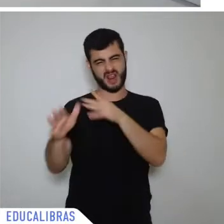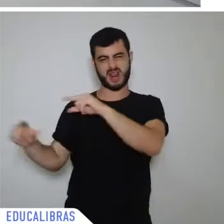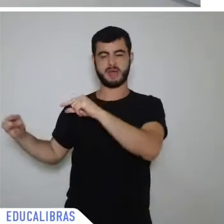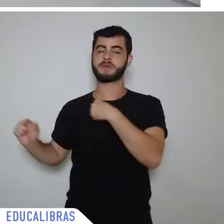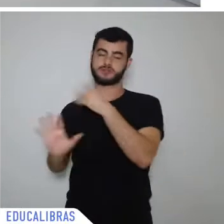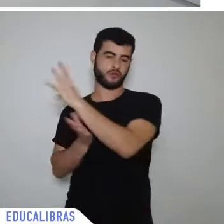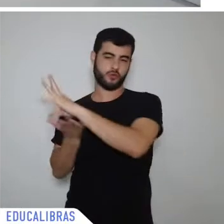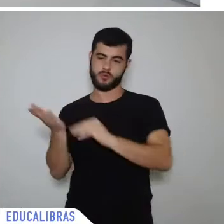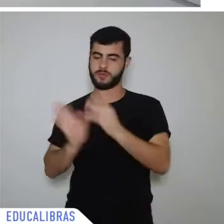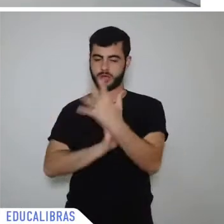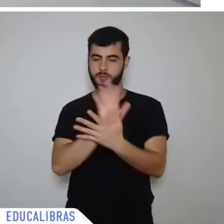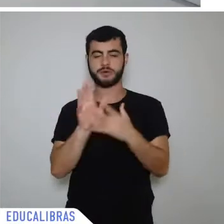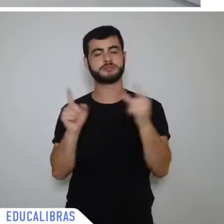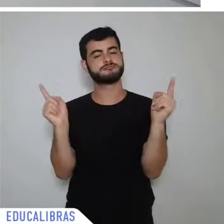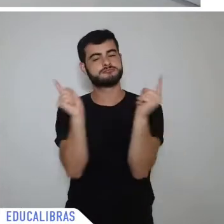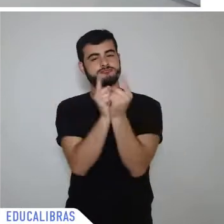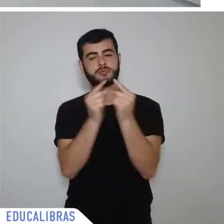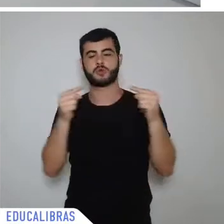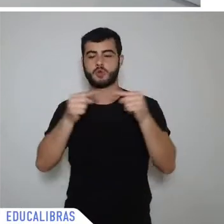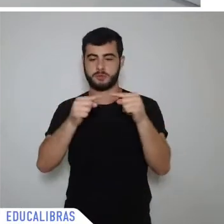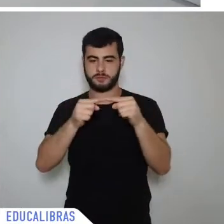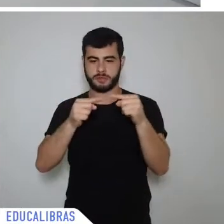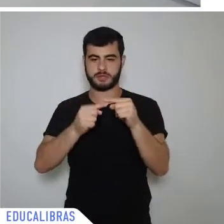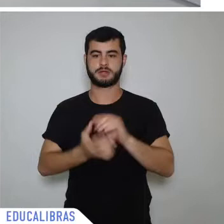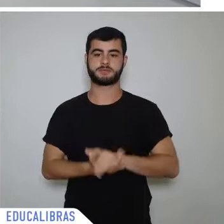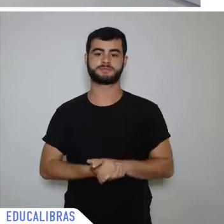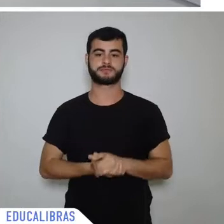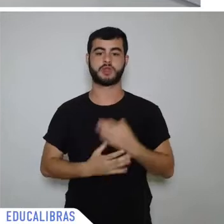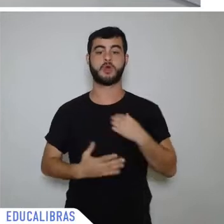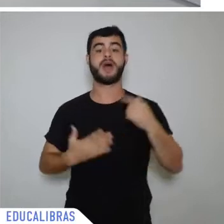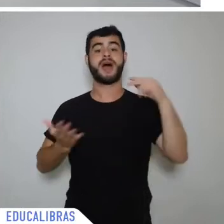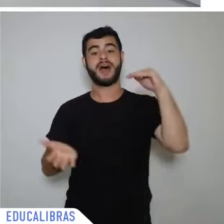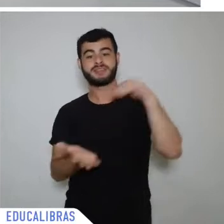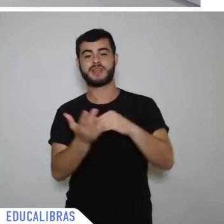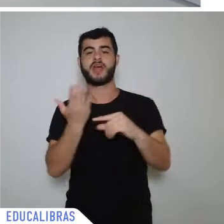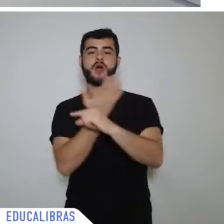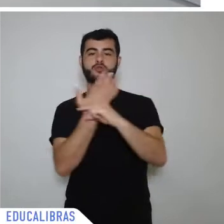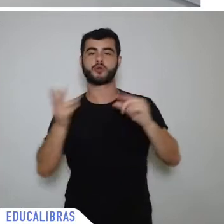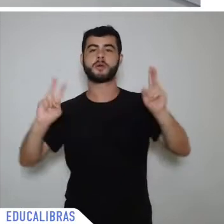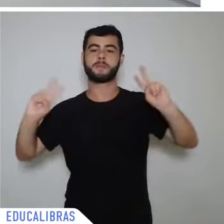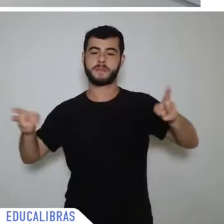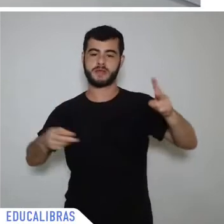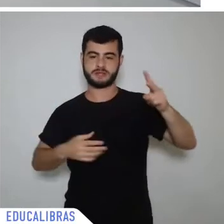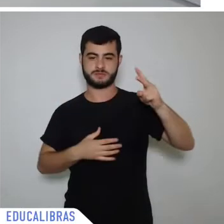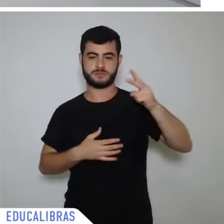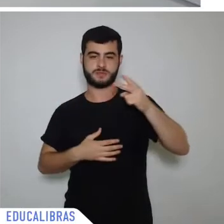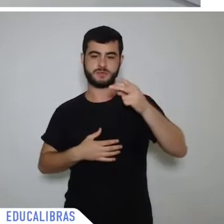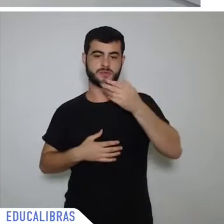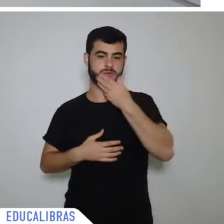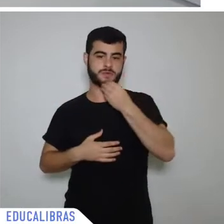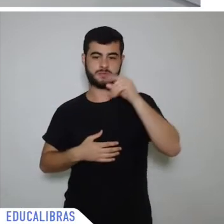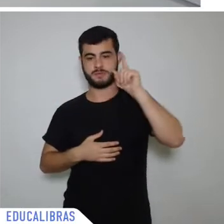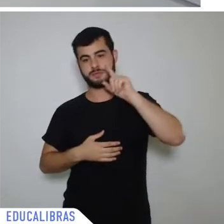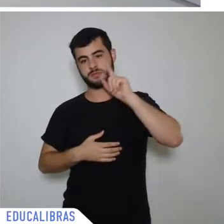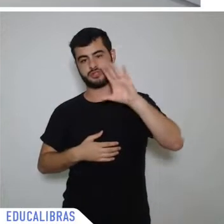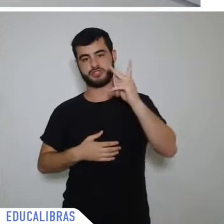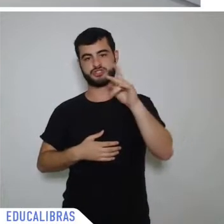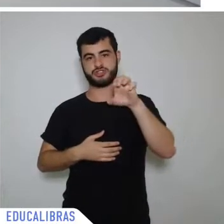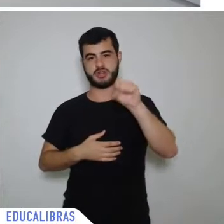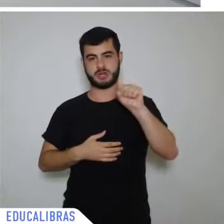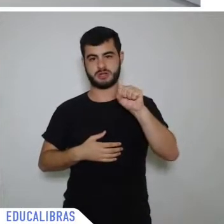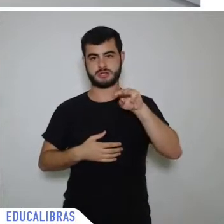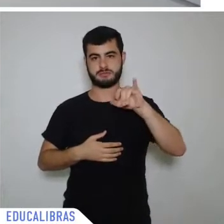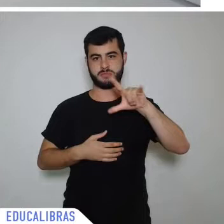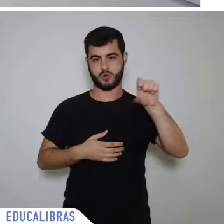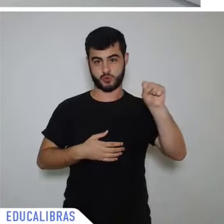it expresses a deep belief I have. It's an African-American author,